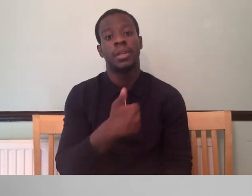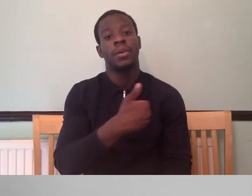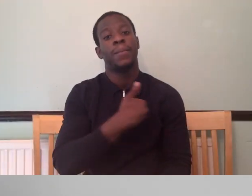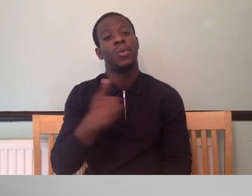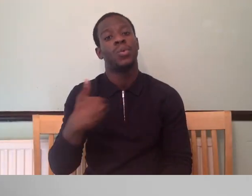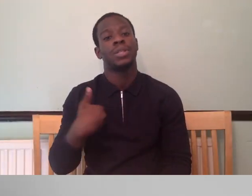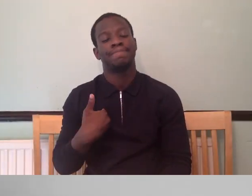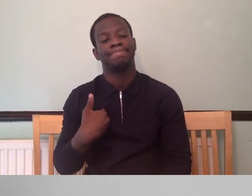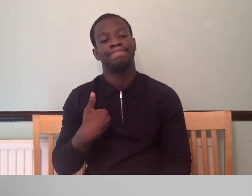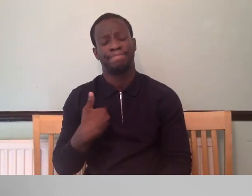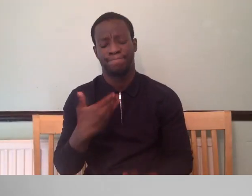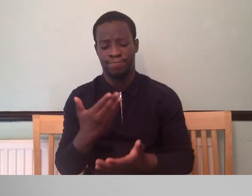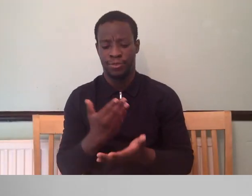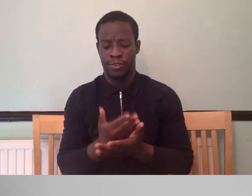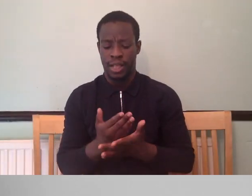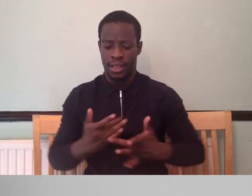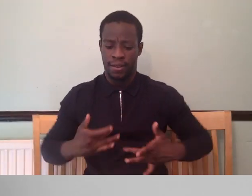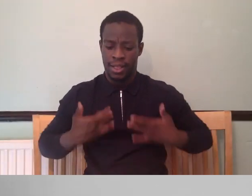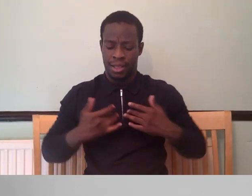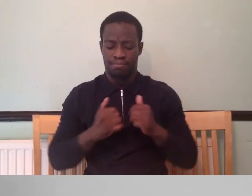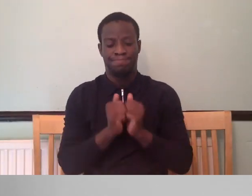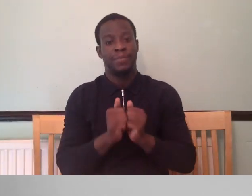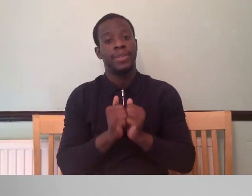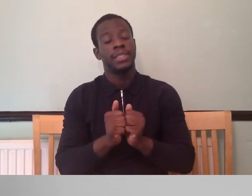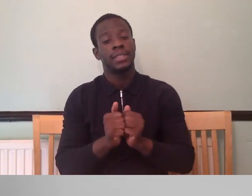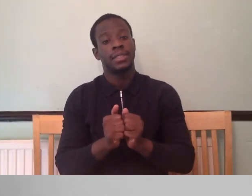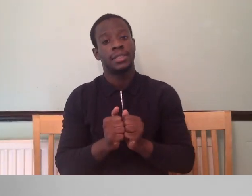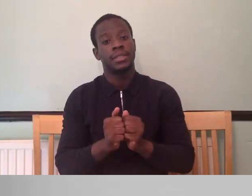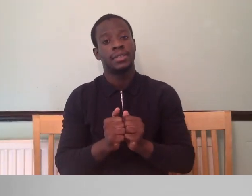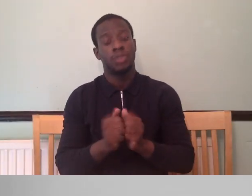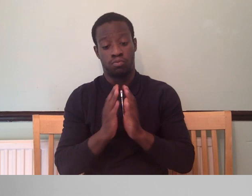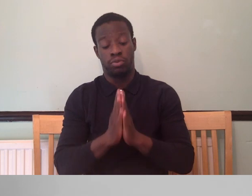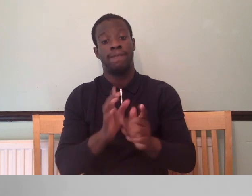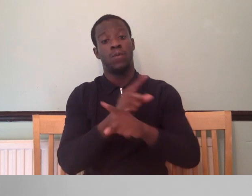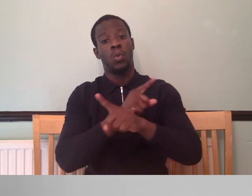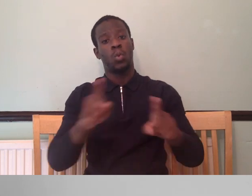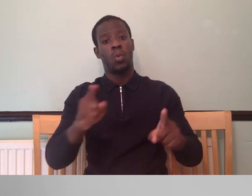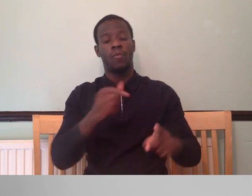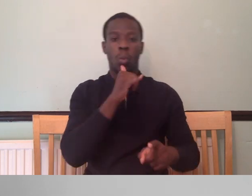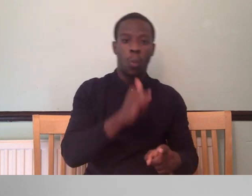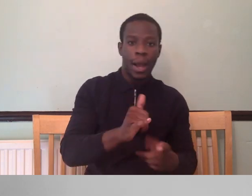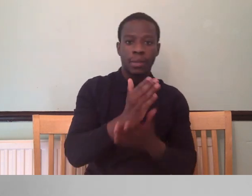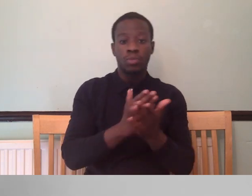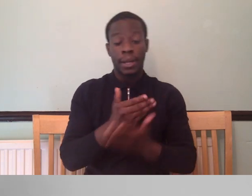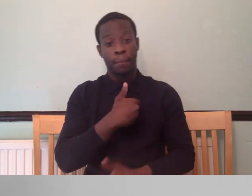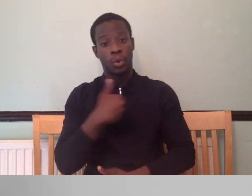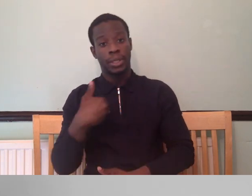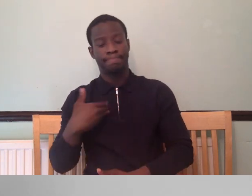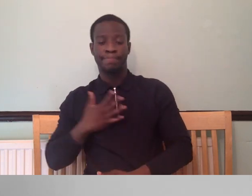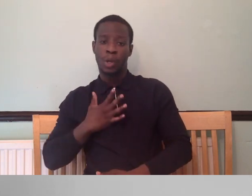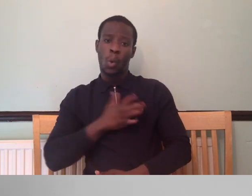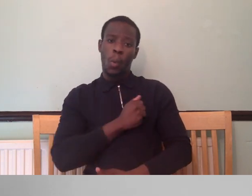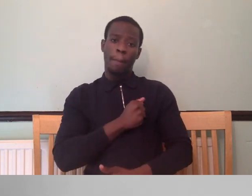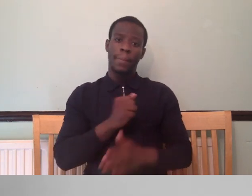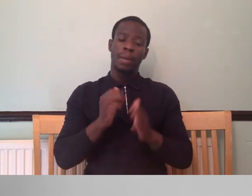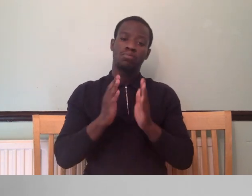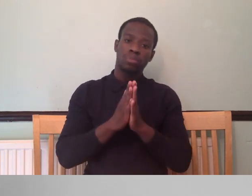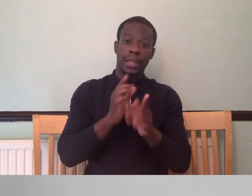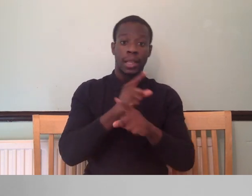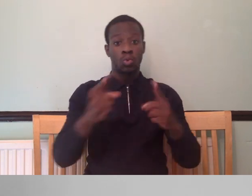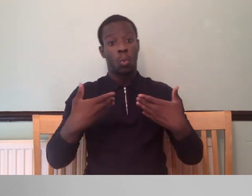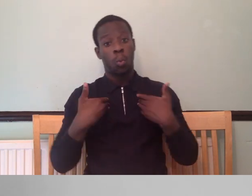Good morning. It's a real privilege to have been asked to pray for communion this morning. I hope and pray that you're all doing